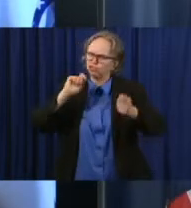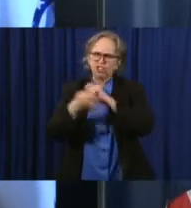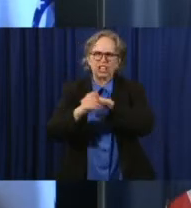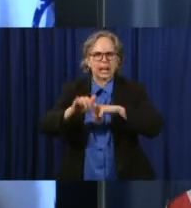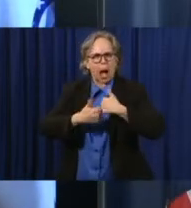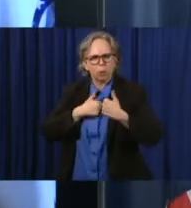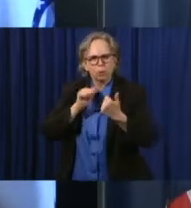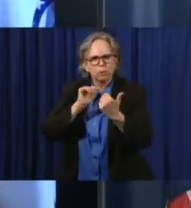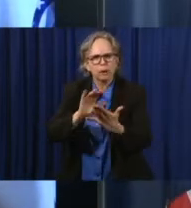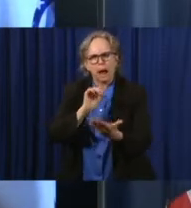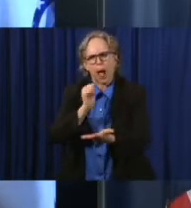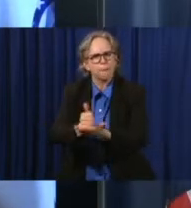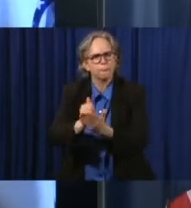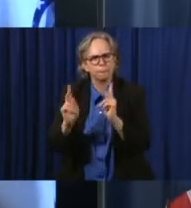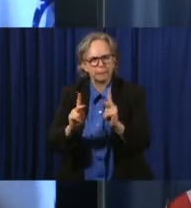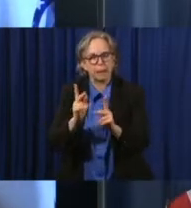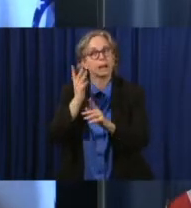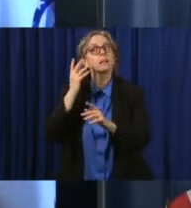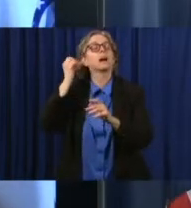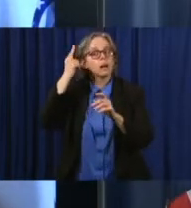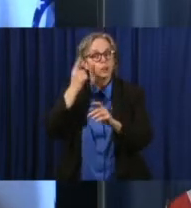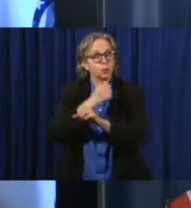and save people.